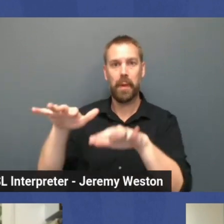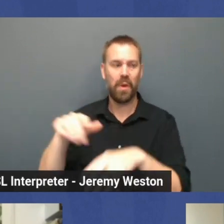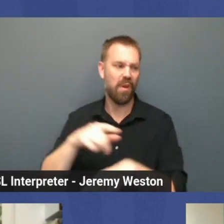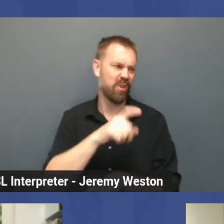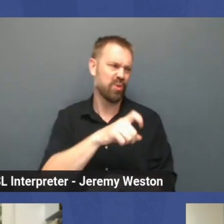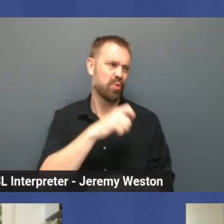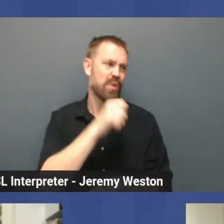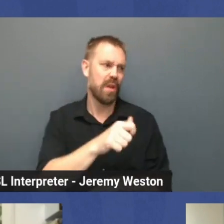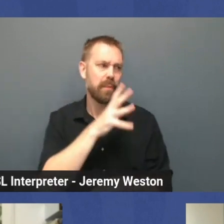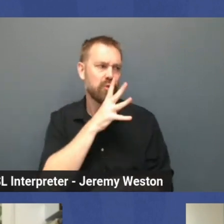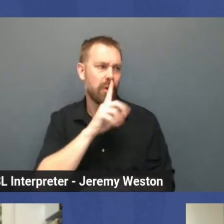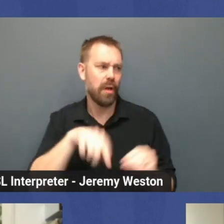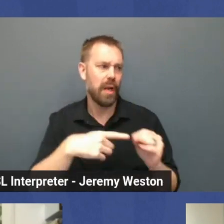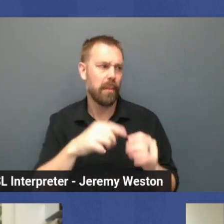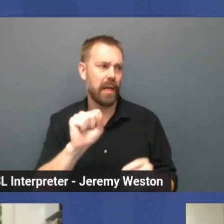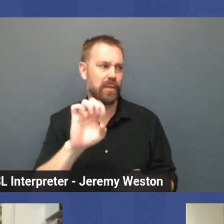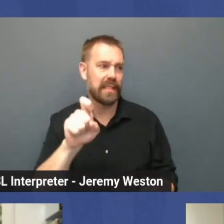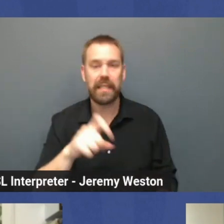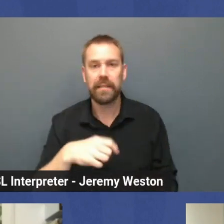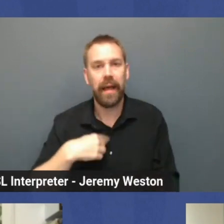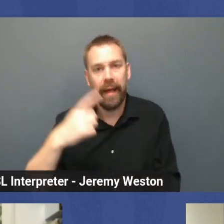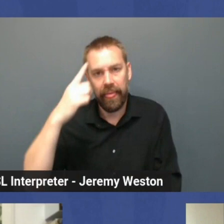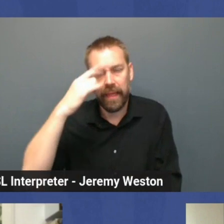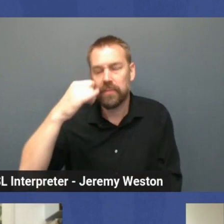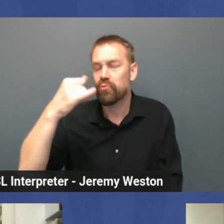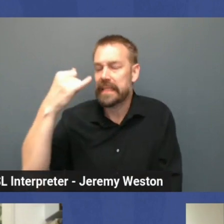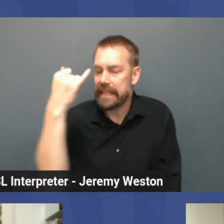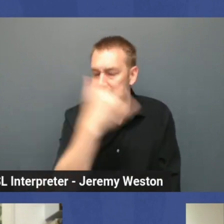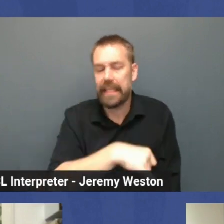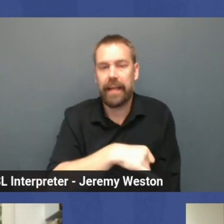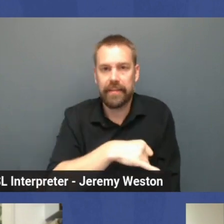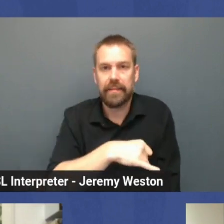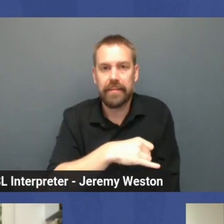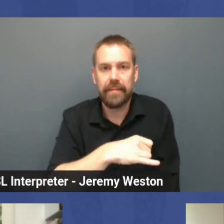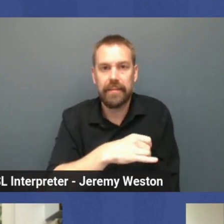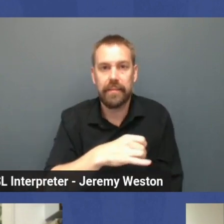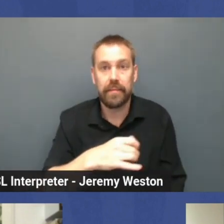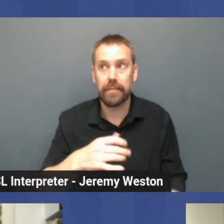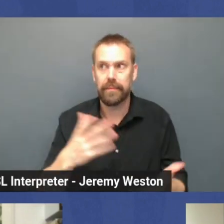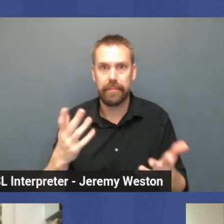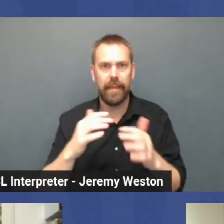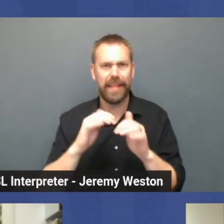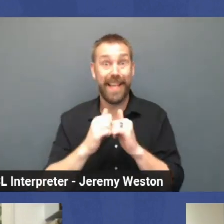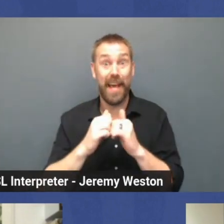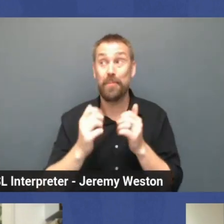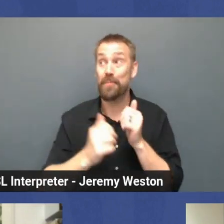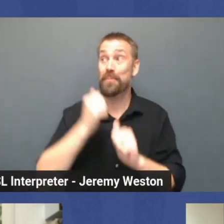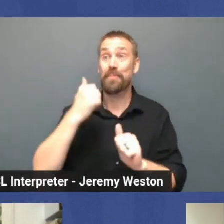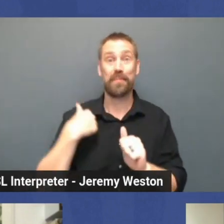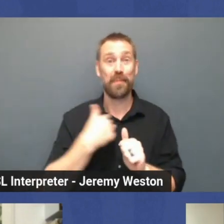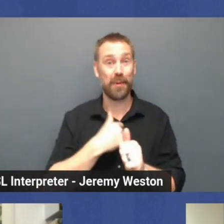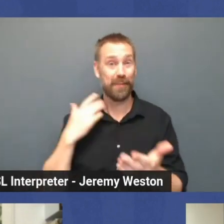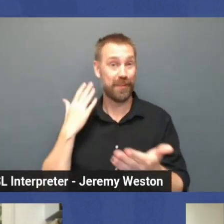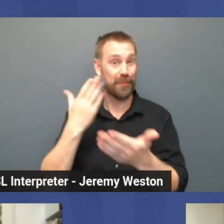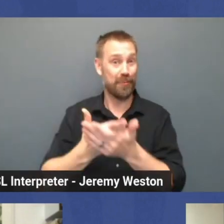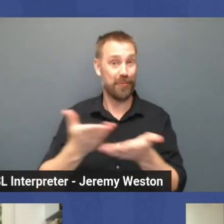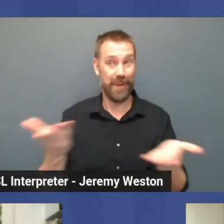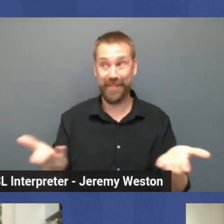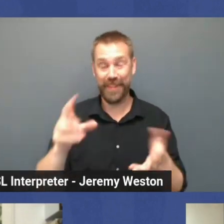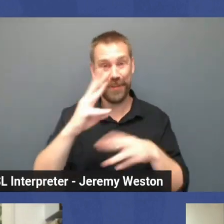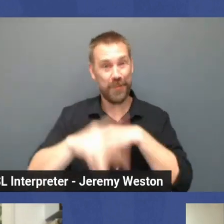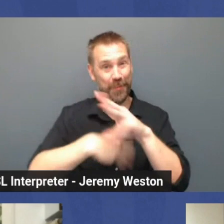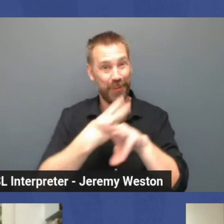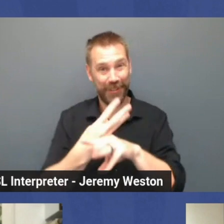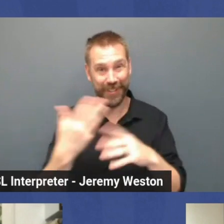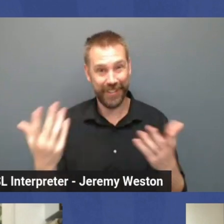is absolutely ridiculous when that is how most of us got brought into this world. And we also